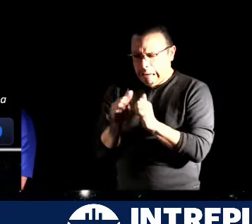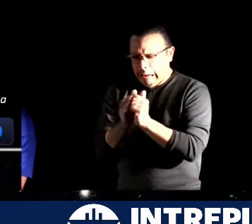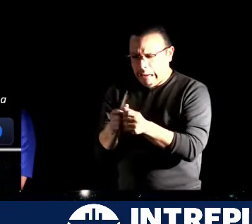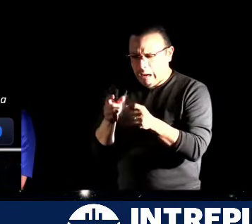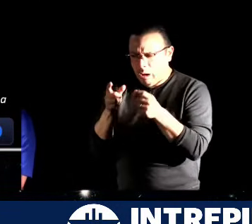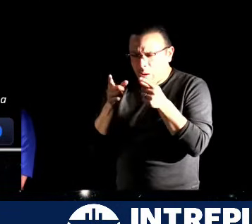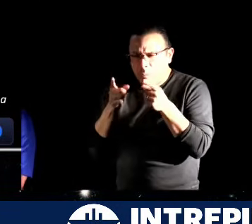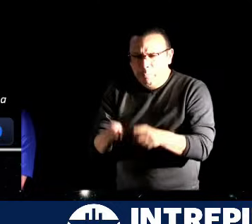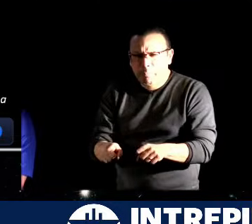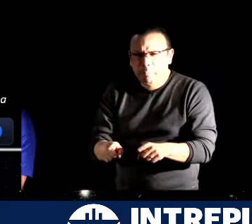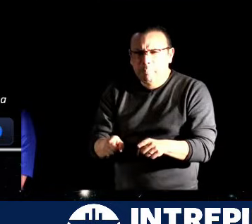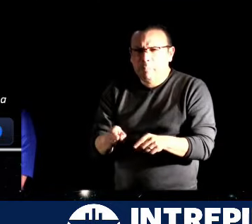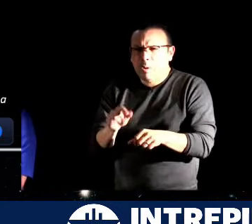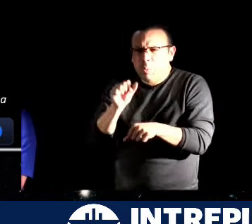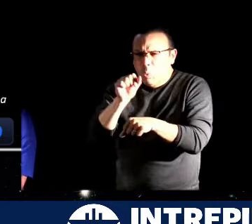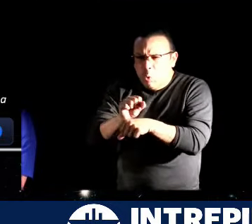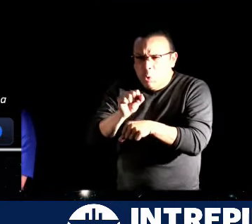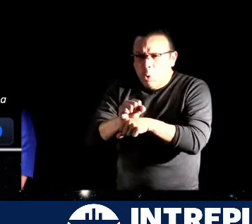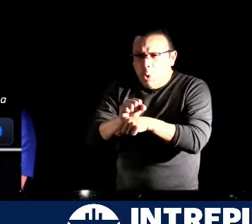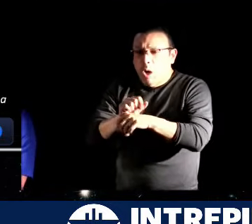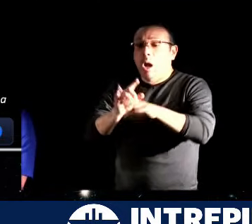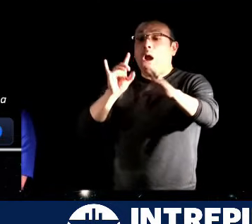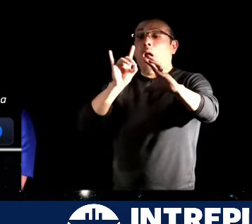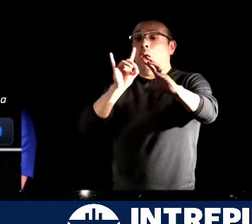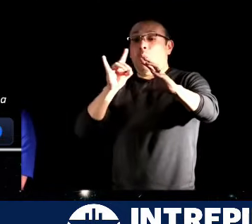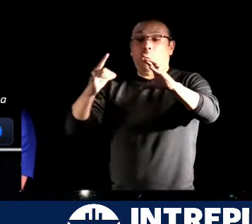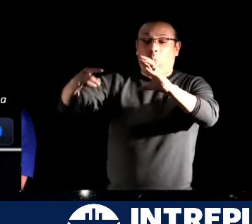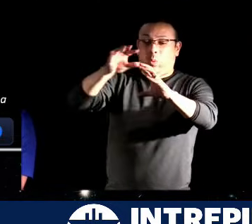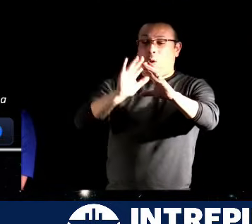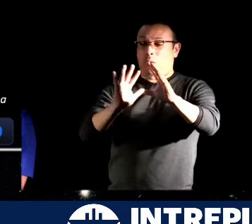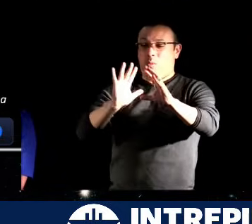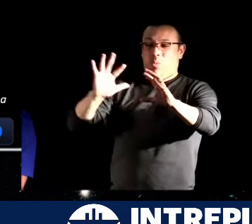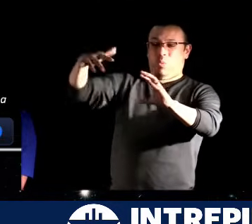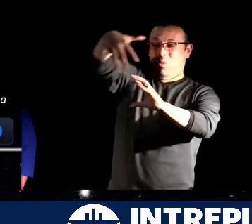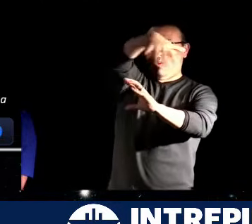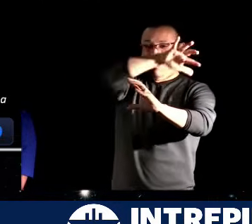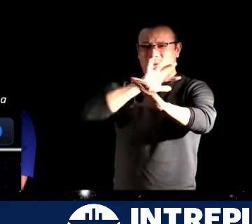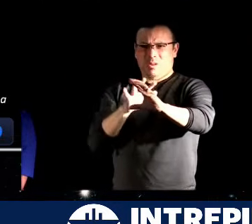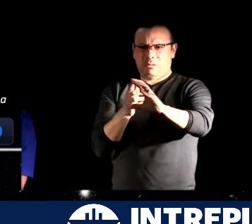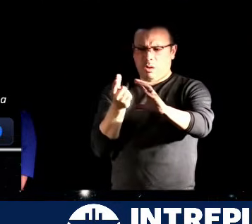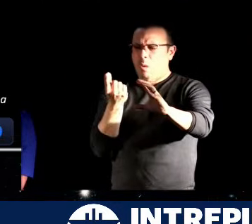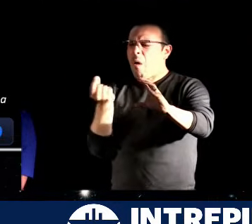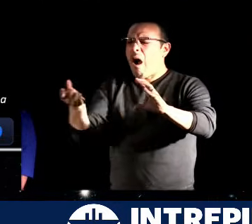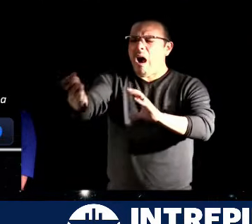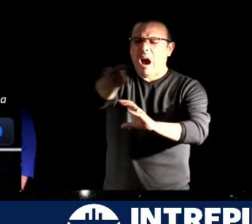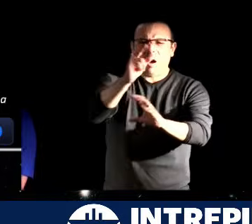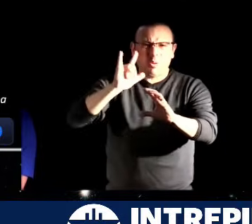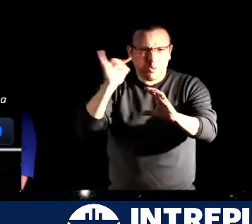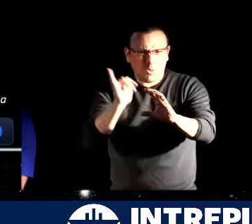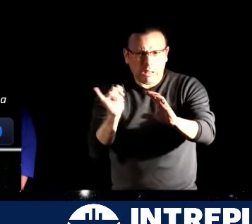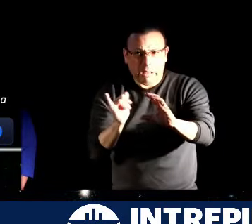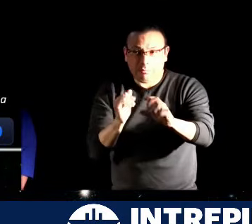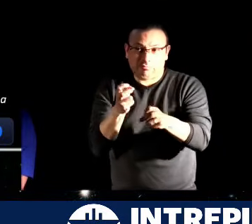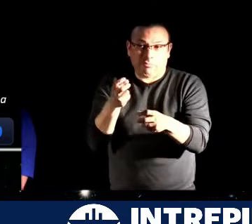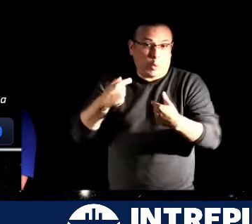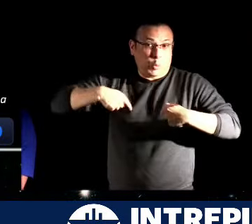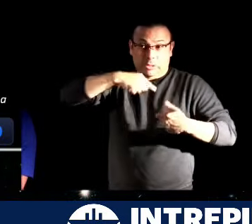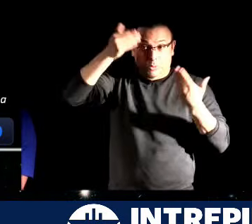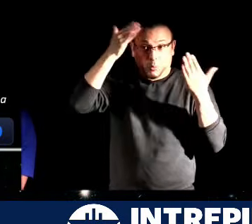and what it does to the environment that it's flying through. But there is one thing that it did, this event in particular, and there are others as